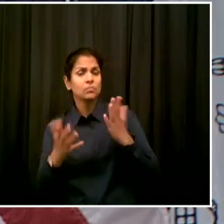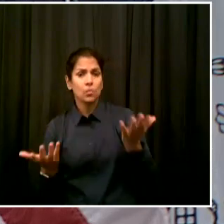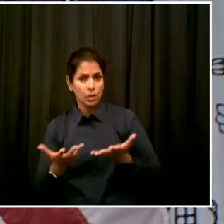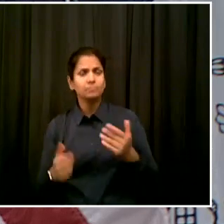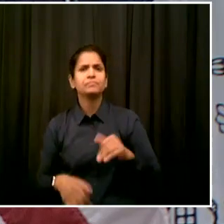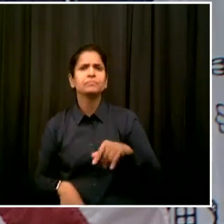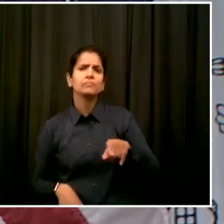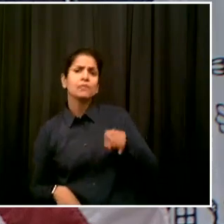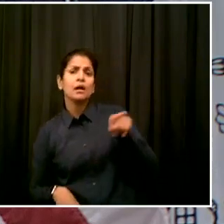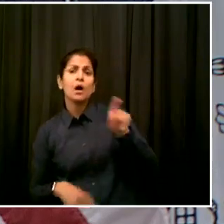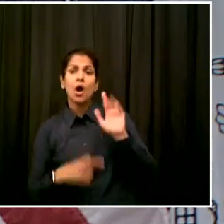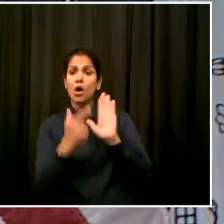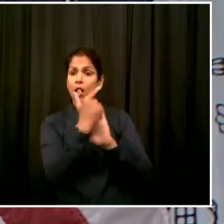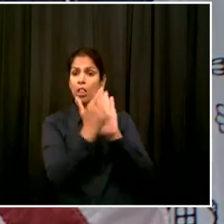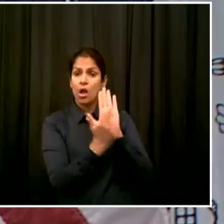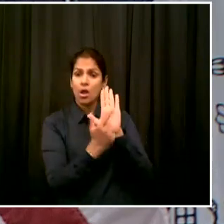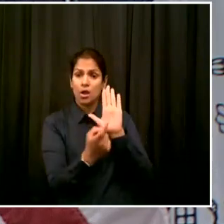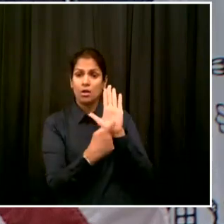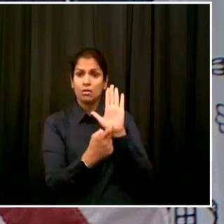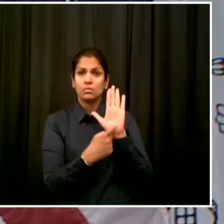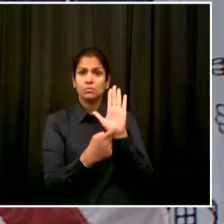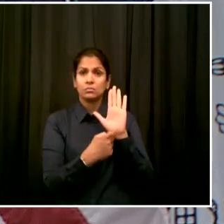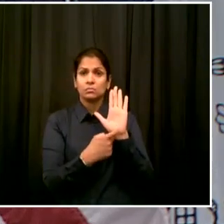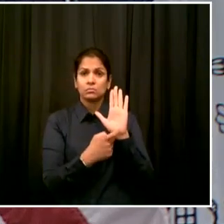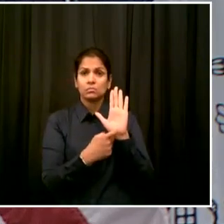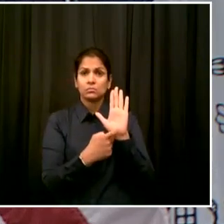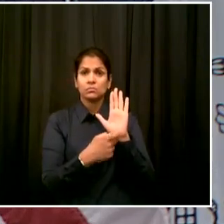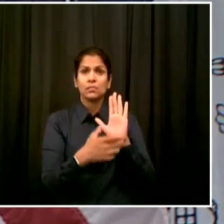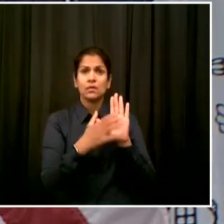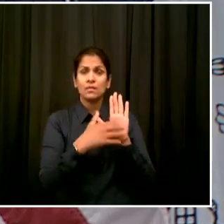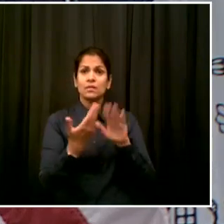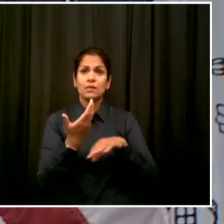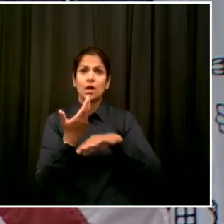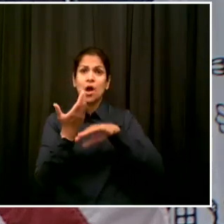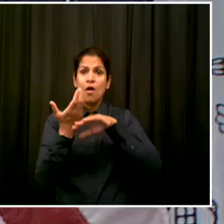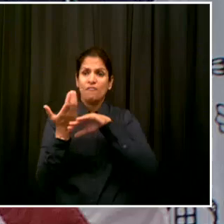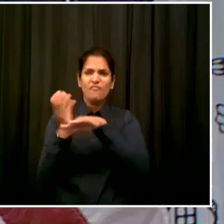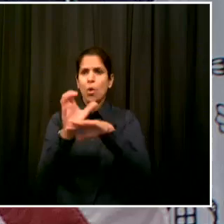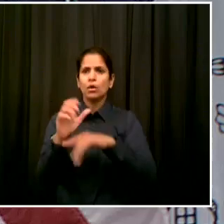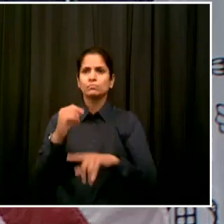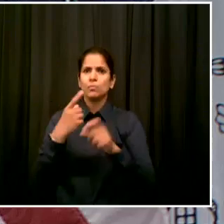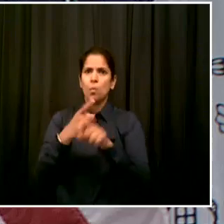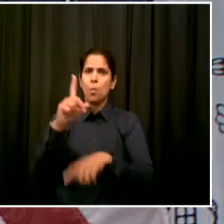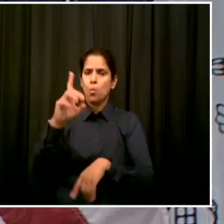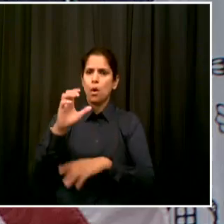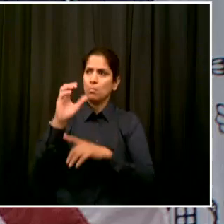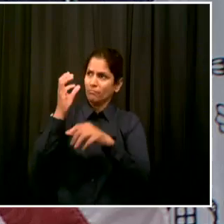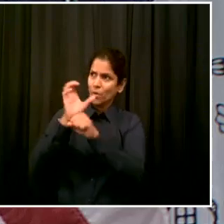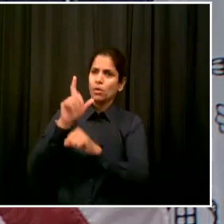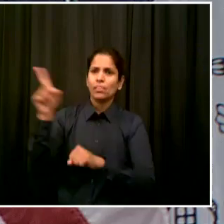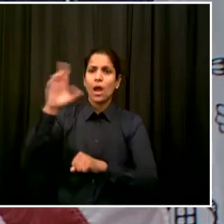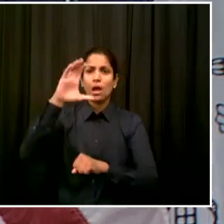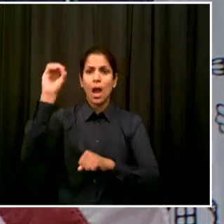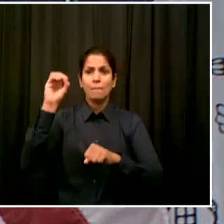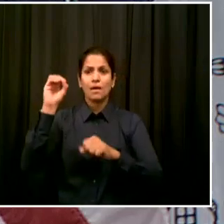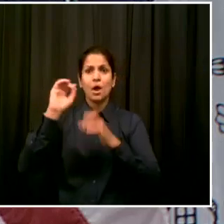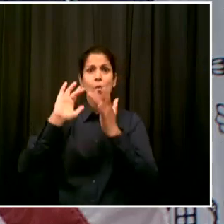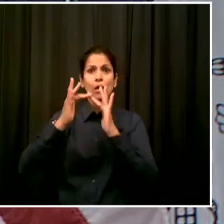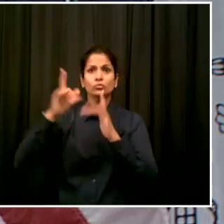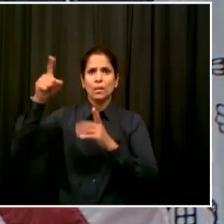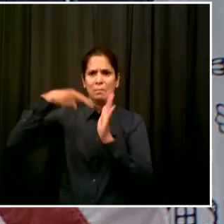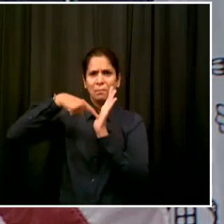internet companies to pay for the use of city property and use that money to address the digital divide.